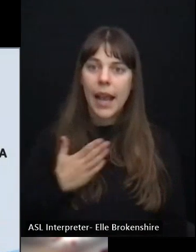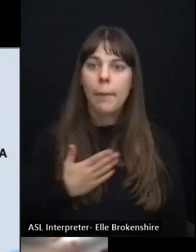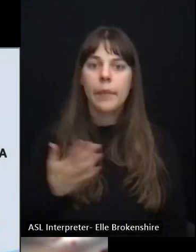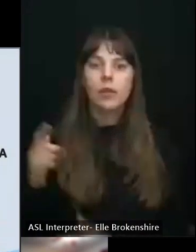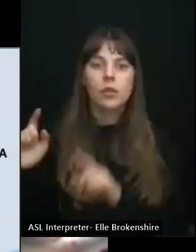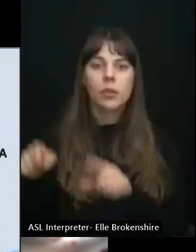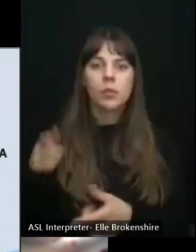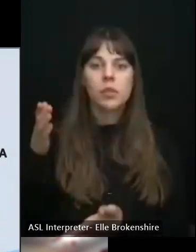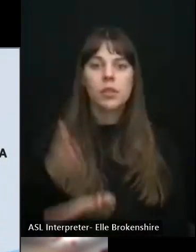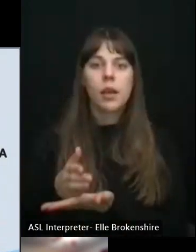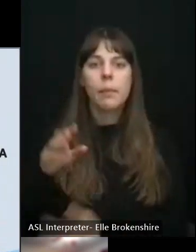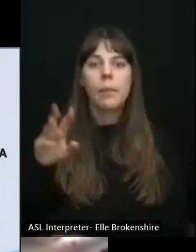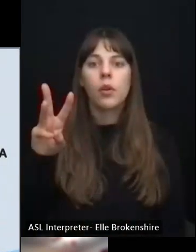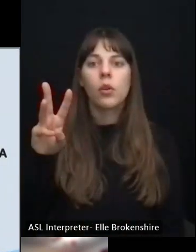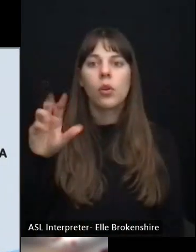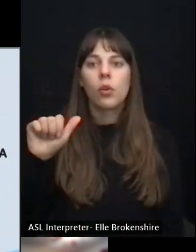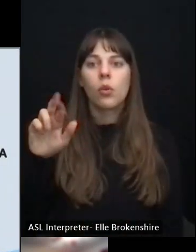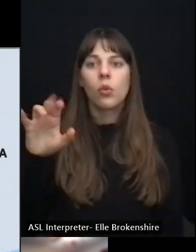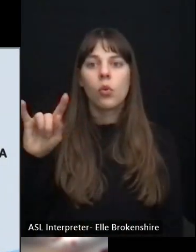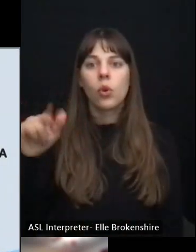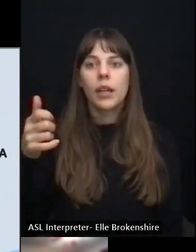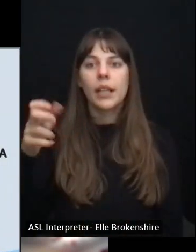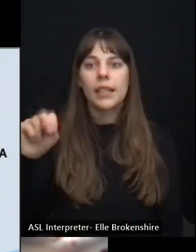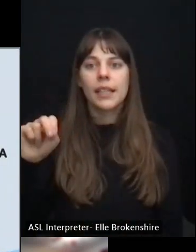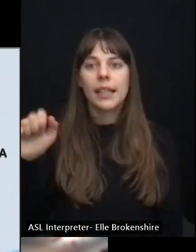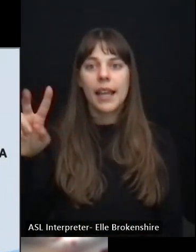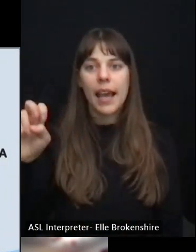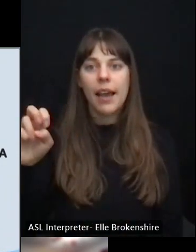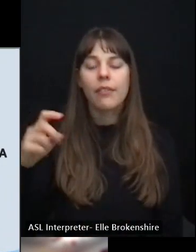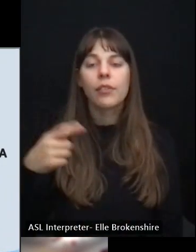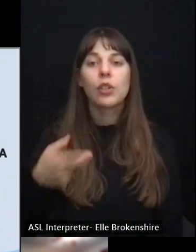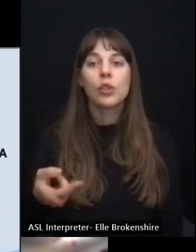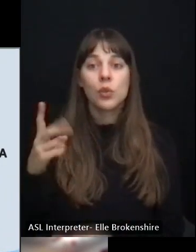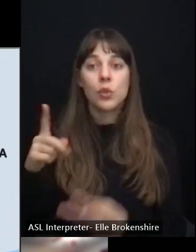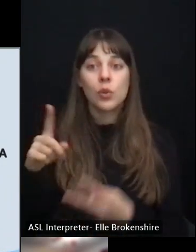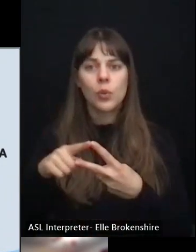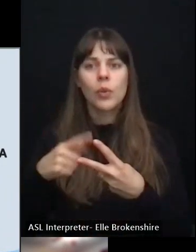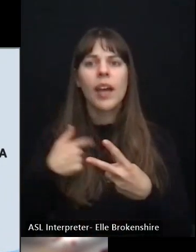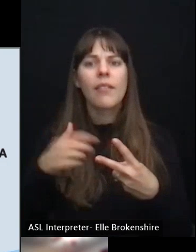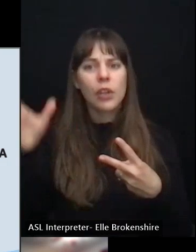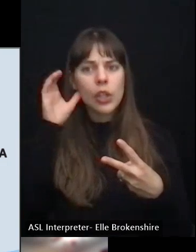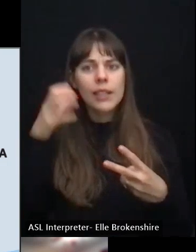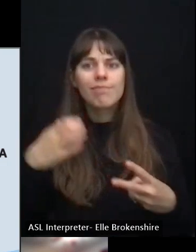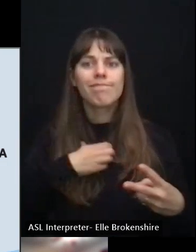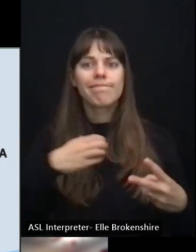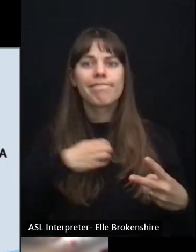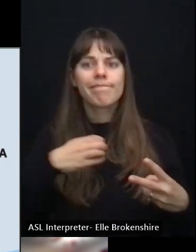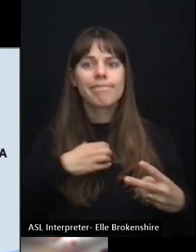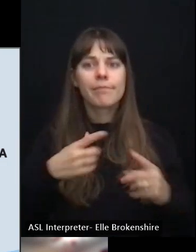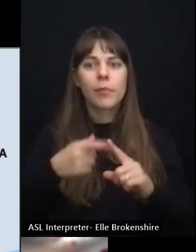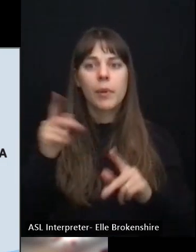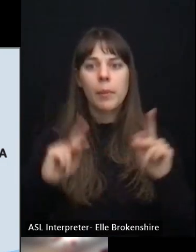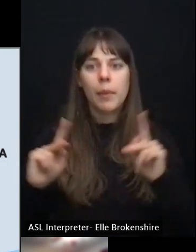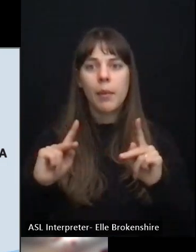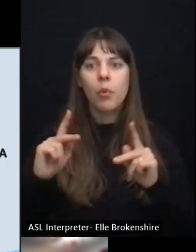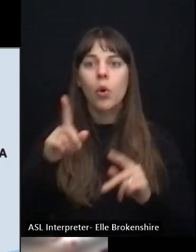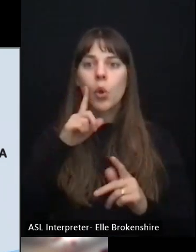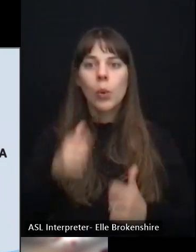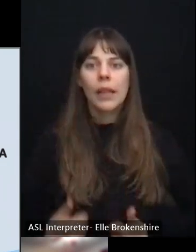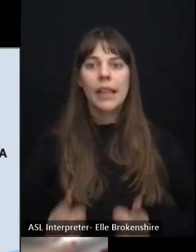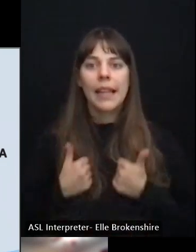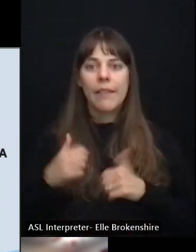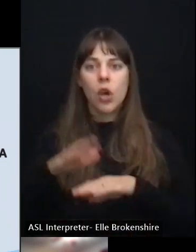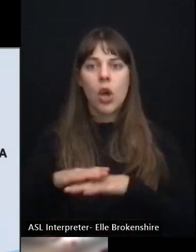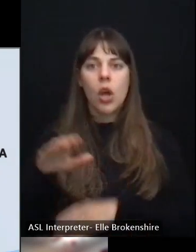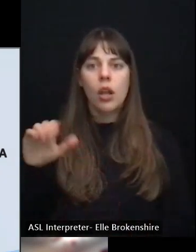first question is, I have heard complaints from the people who live along Arlington Avenue that the trolleys may